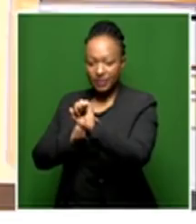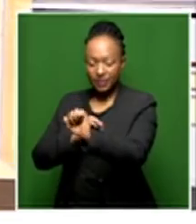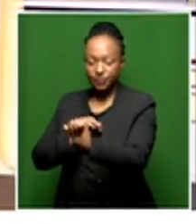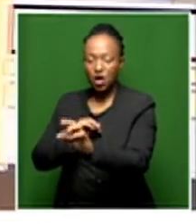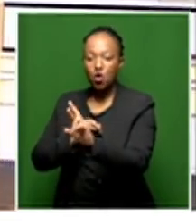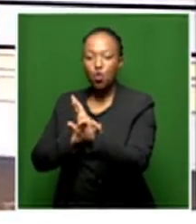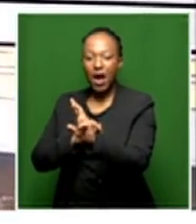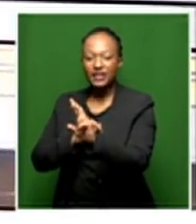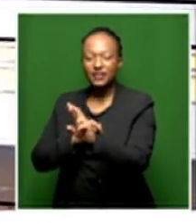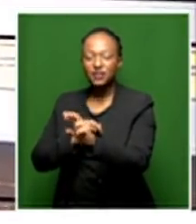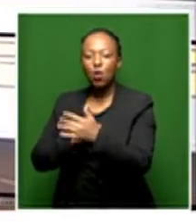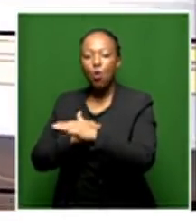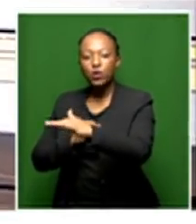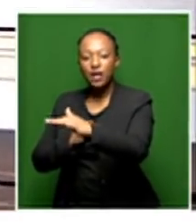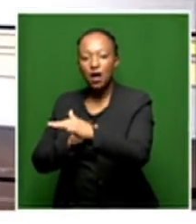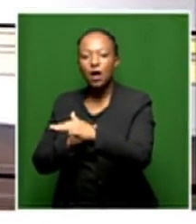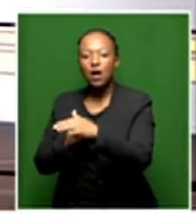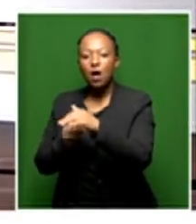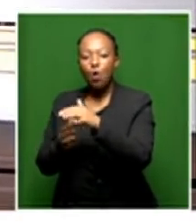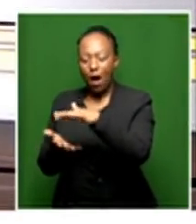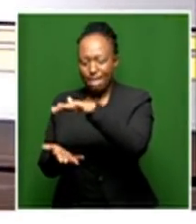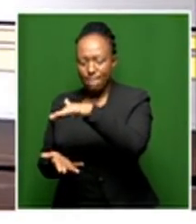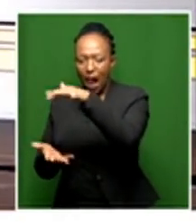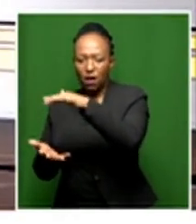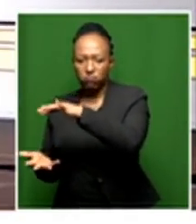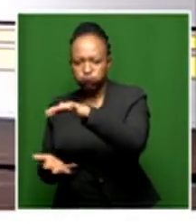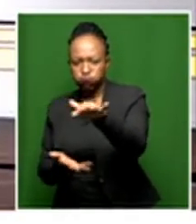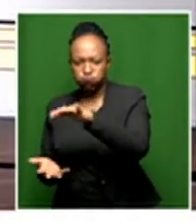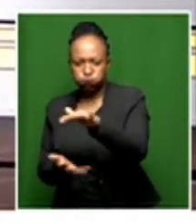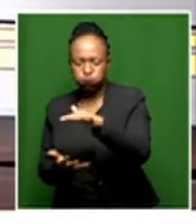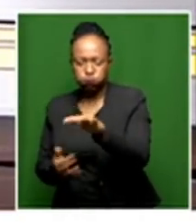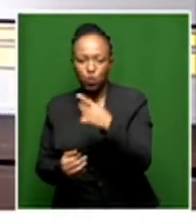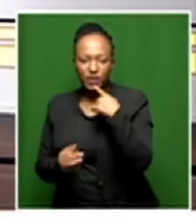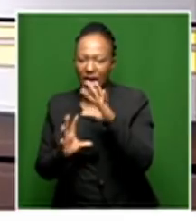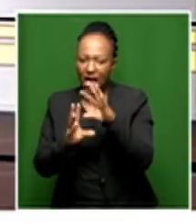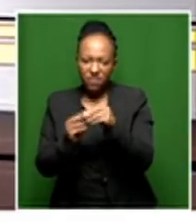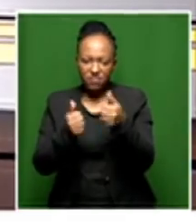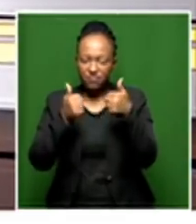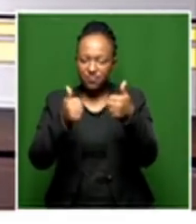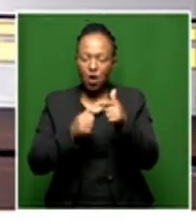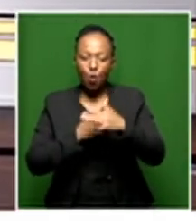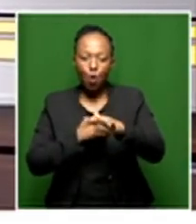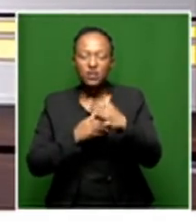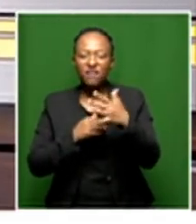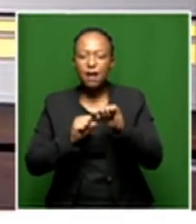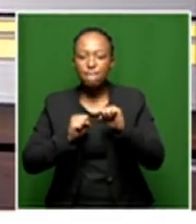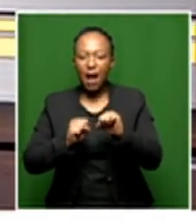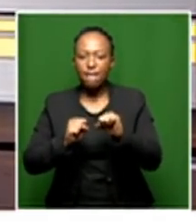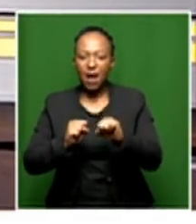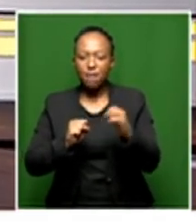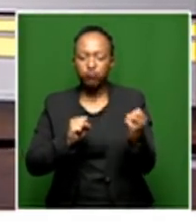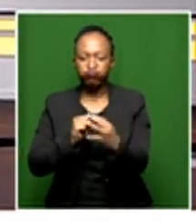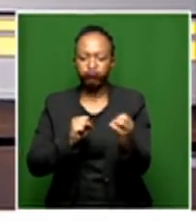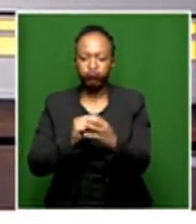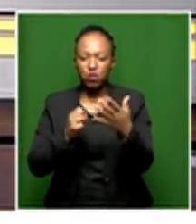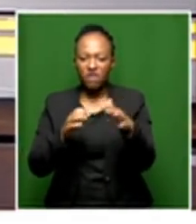bulk supplier, and from your end, you saying everything is done, the water has been pumped, and you're confident that